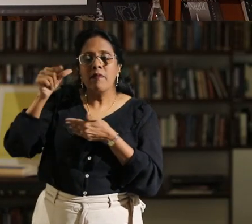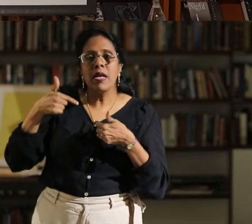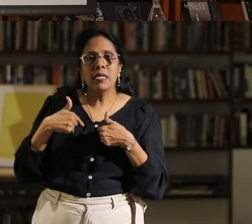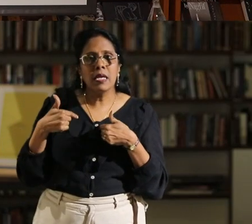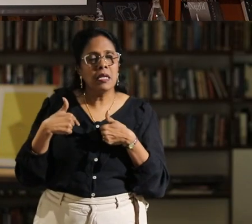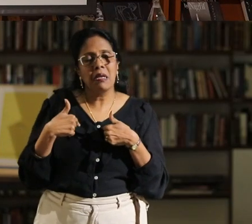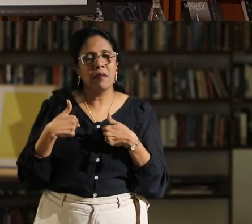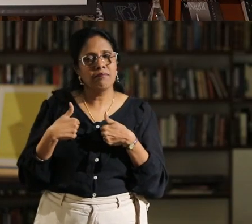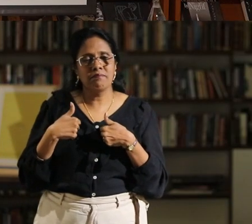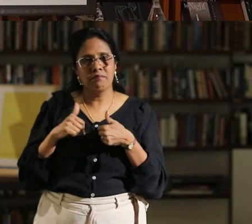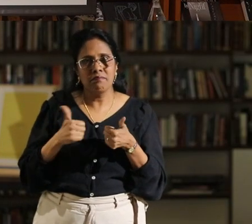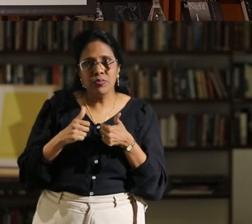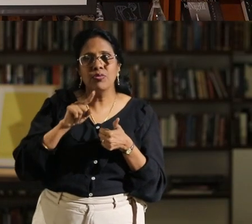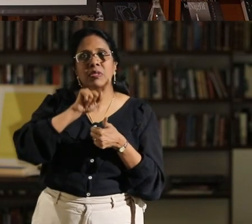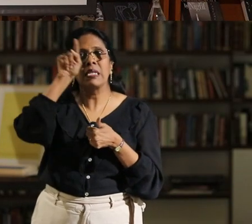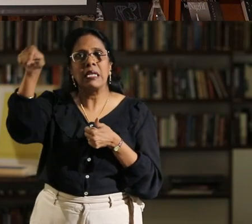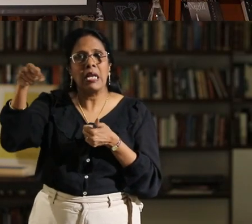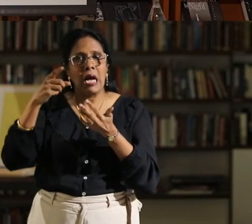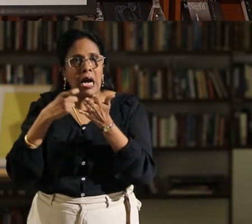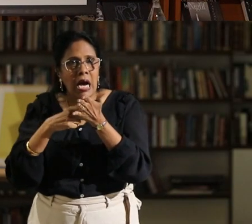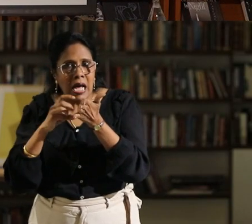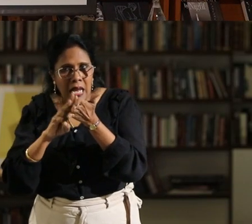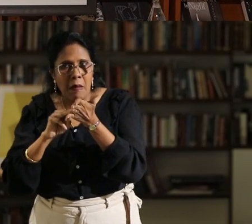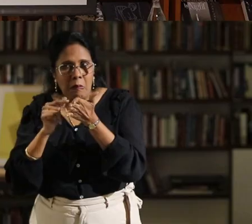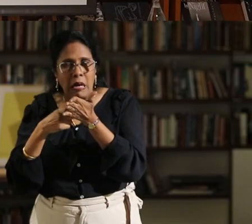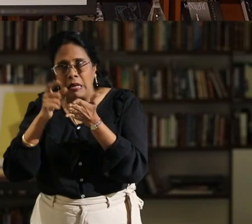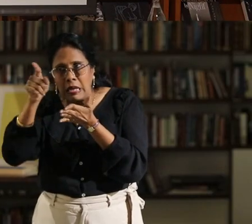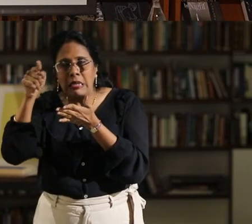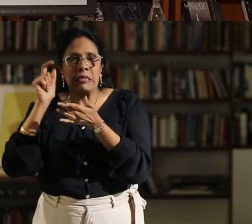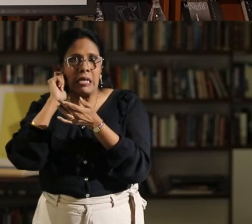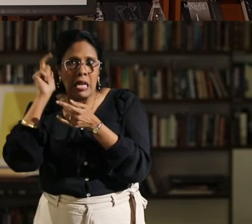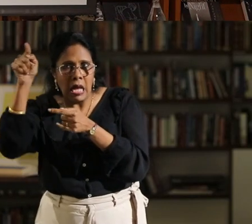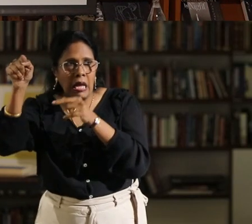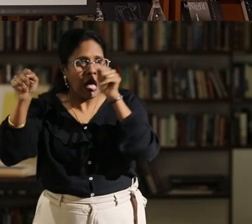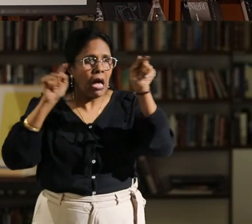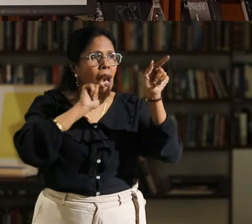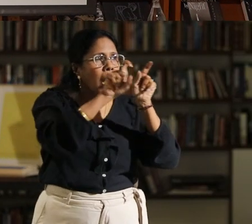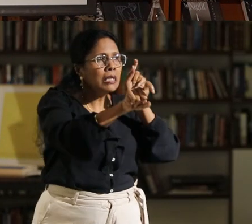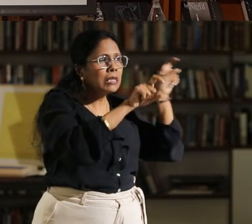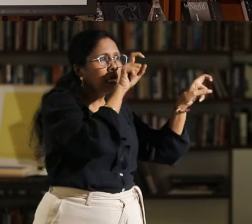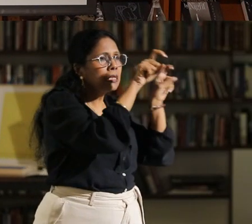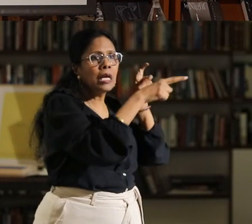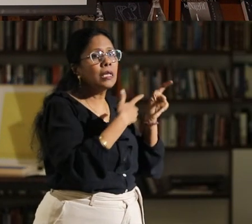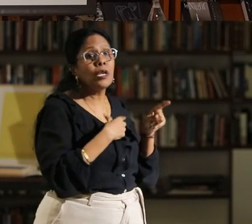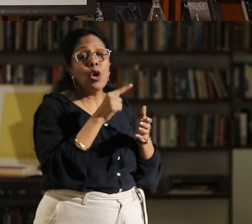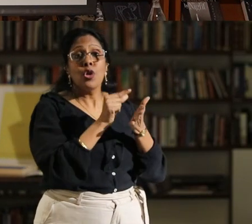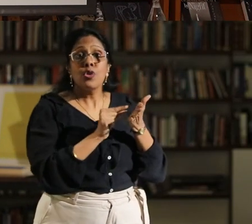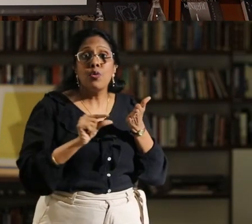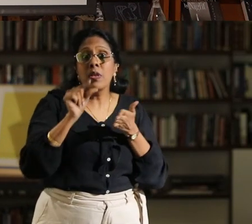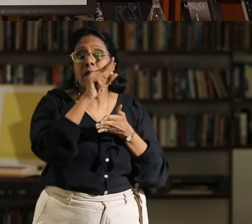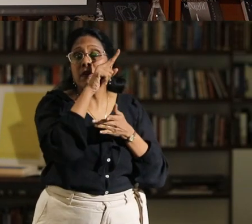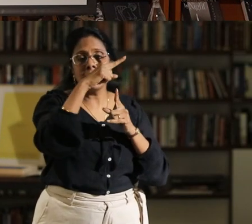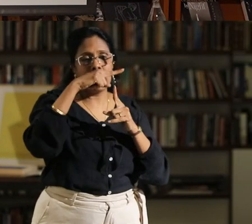RMRL Chennai to do the digitizing. Then University of Texas Austin said that we'll pay for the whole thing and host it on